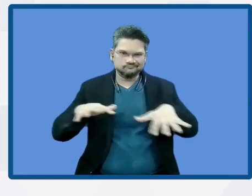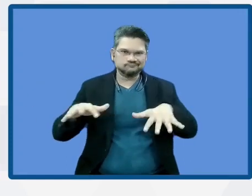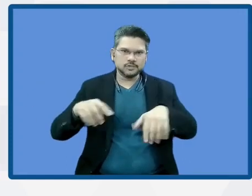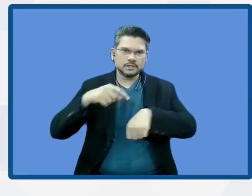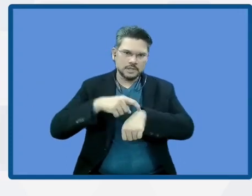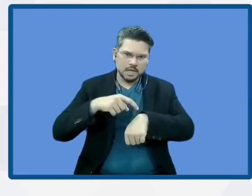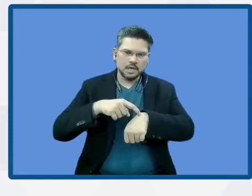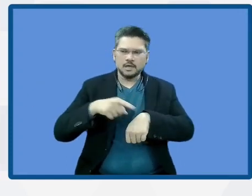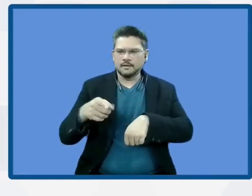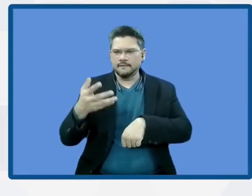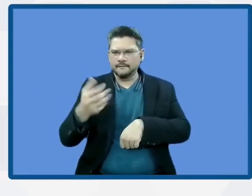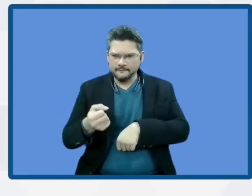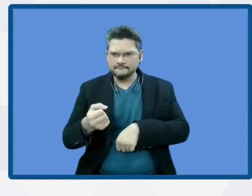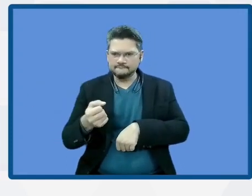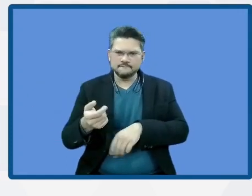sharp noise.